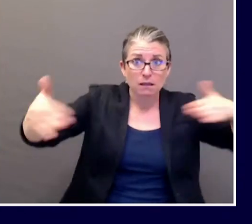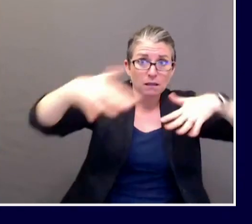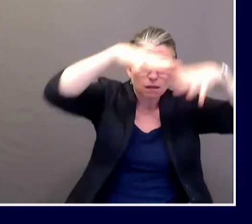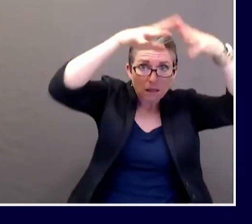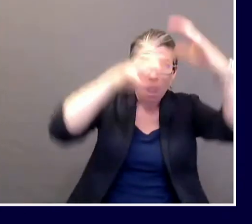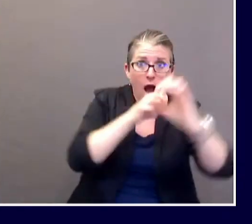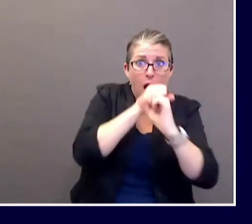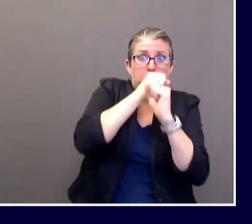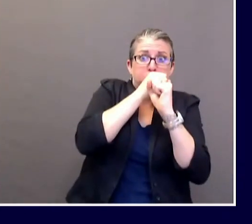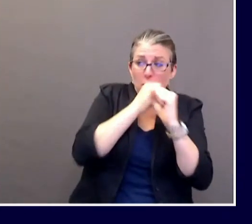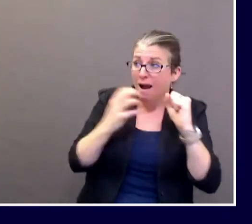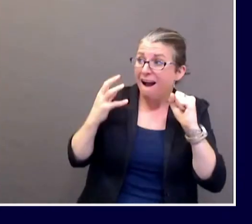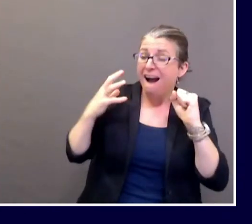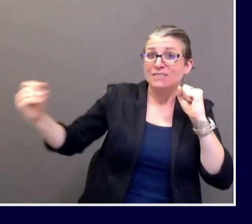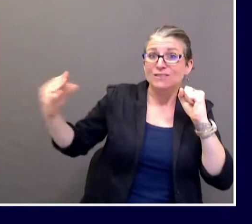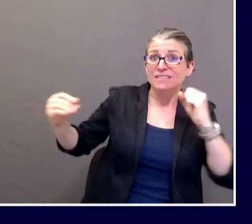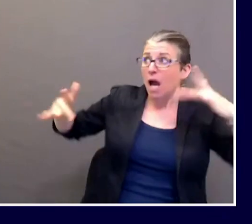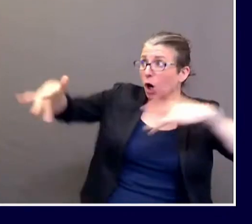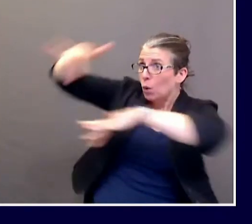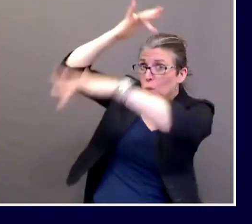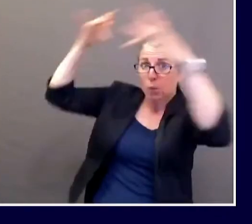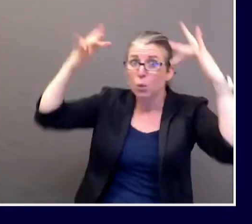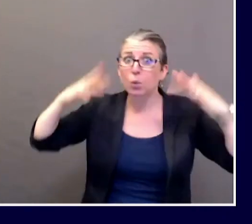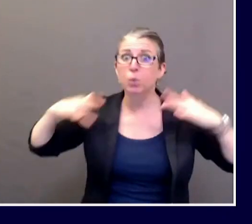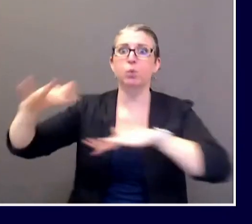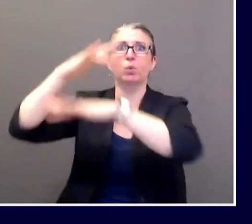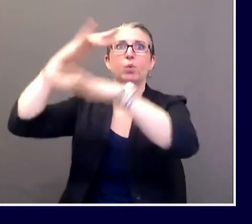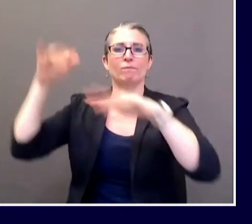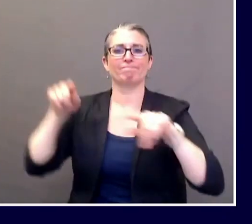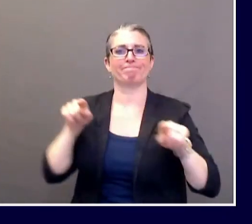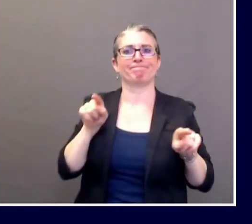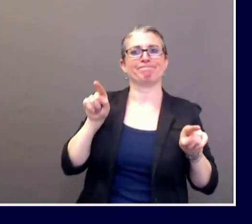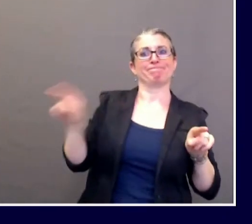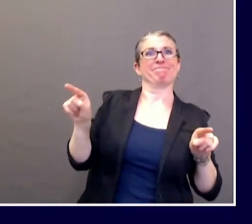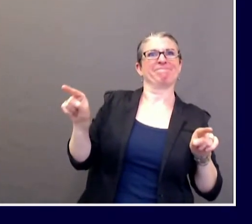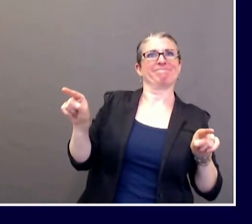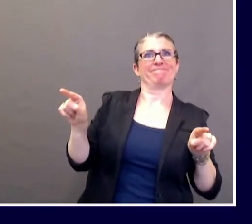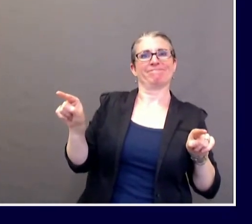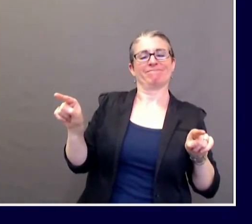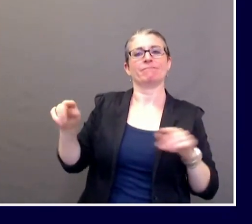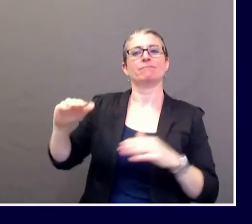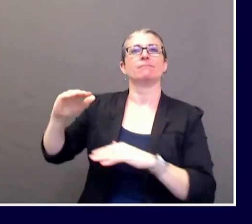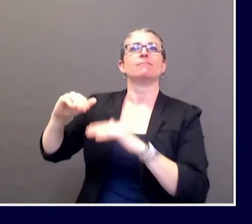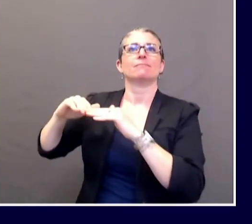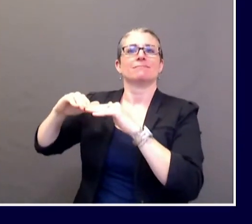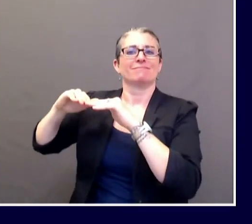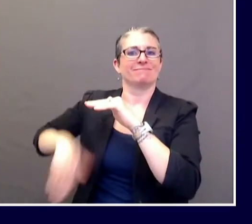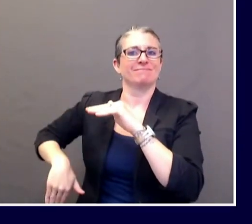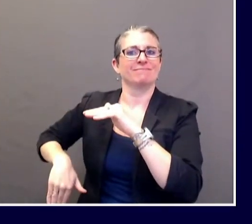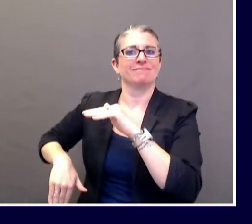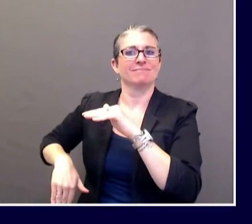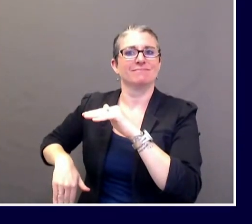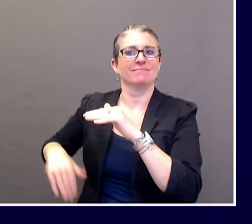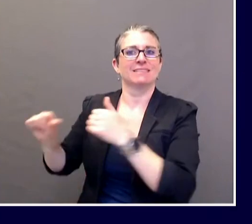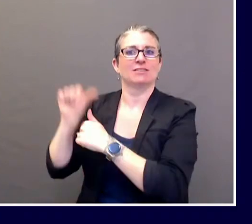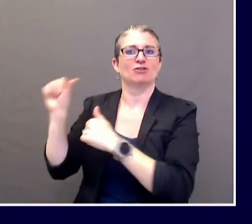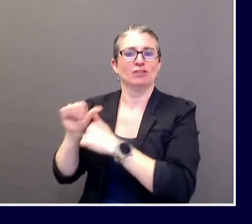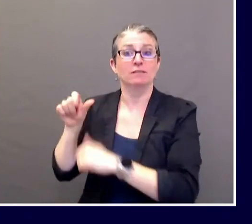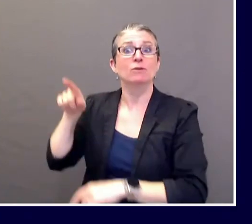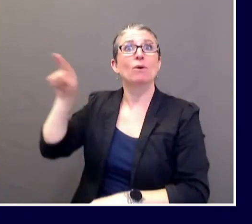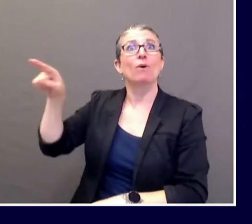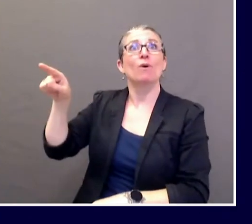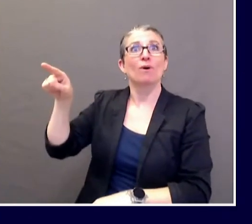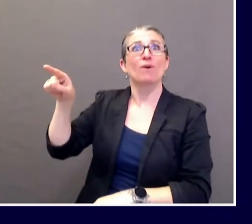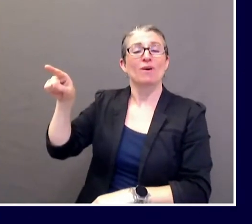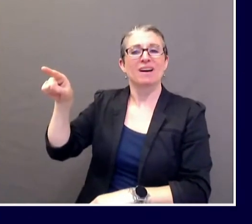outdoor activities are 19 times, maybe even more than that, safer than indoor activities. And that finding has